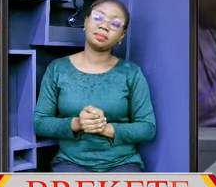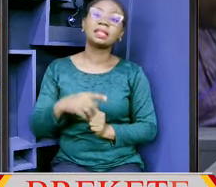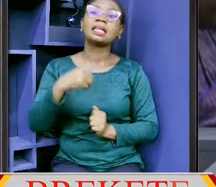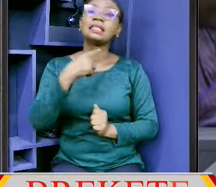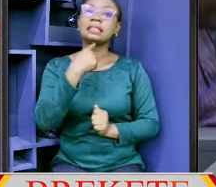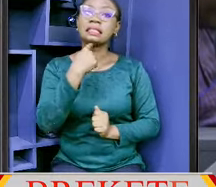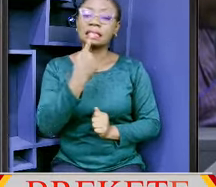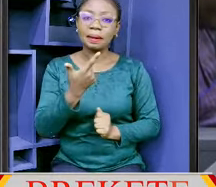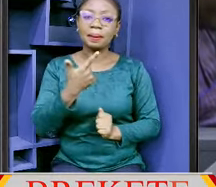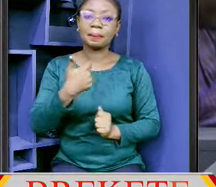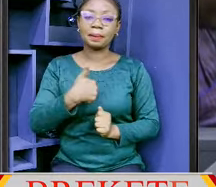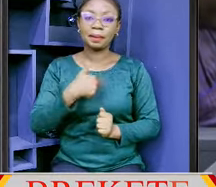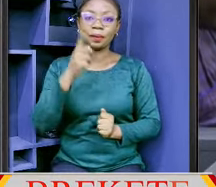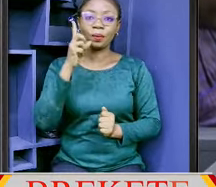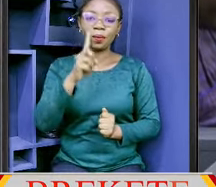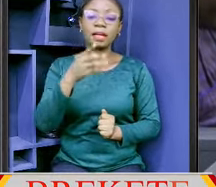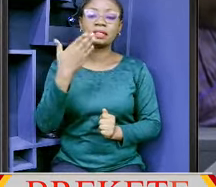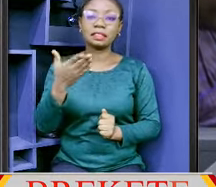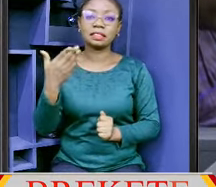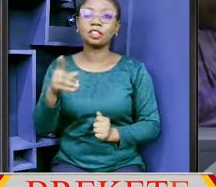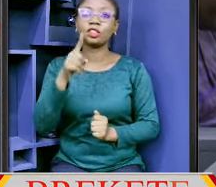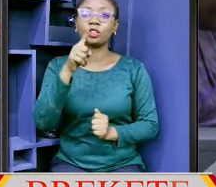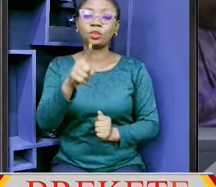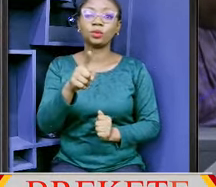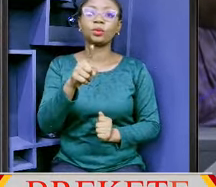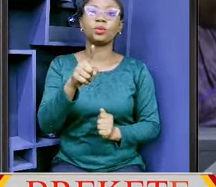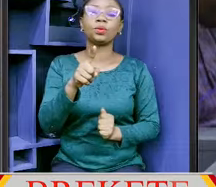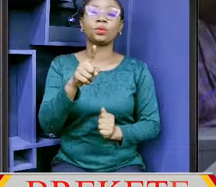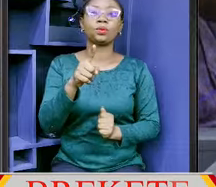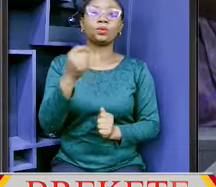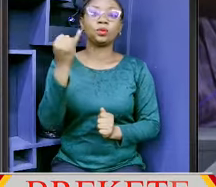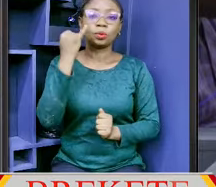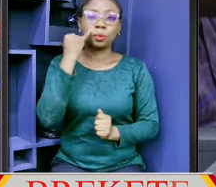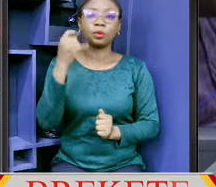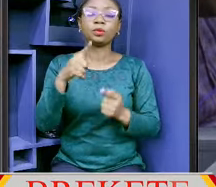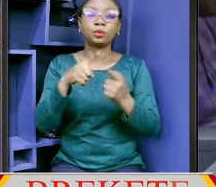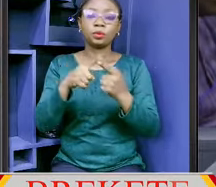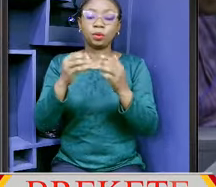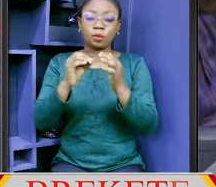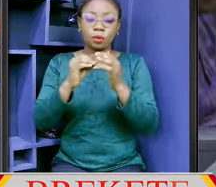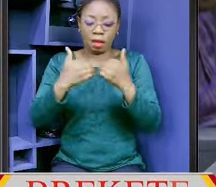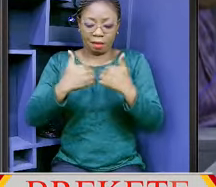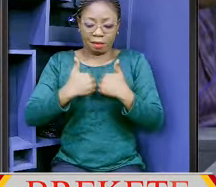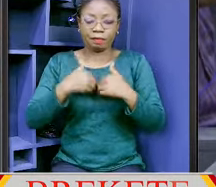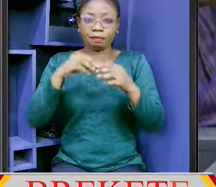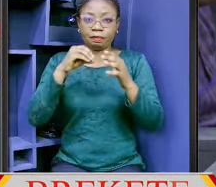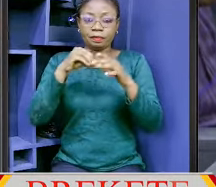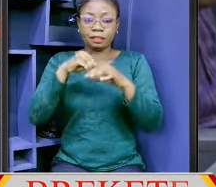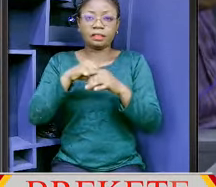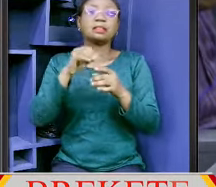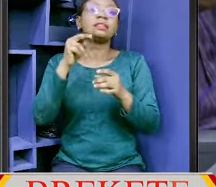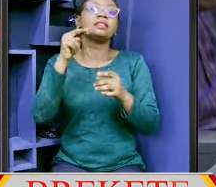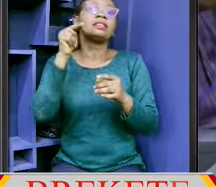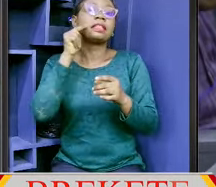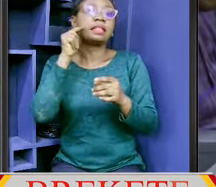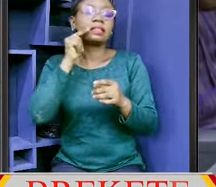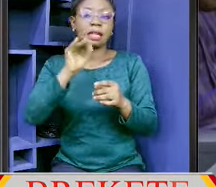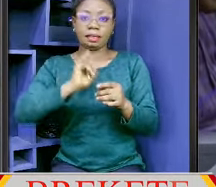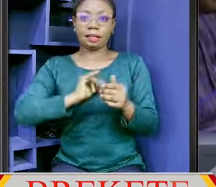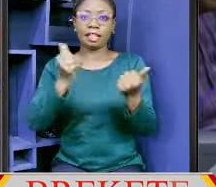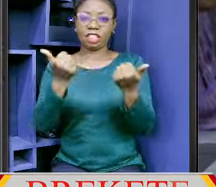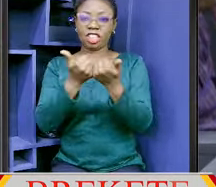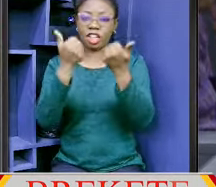Tell me one thing you are entitled to in Nigeria as a Nigerian. I challenge you